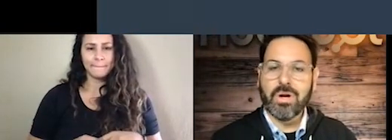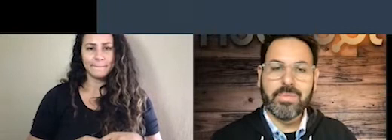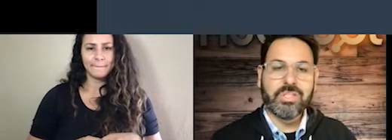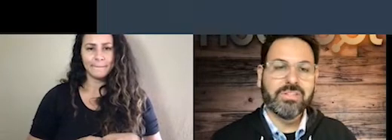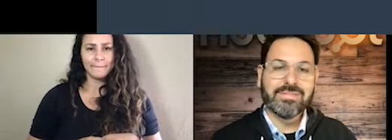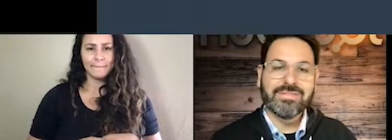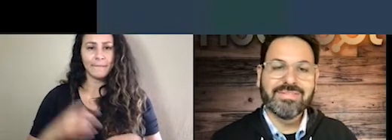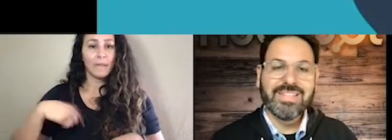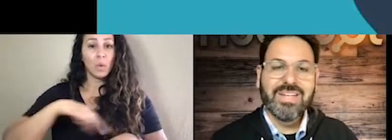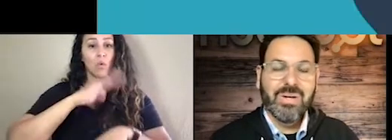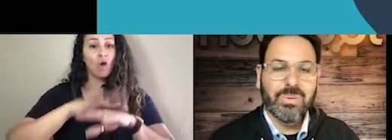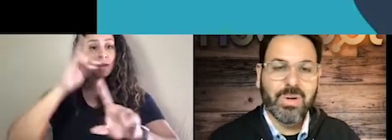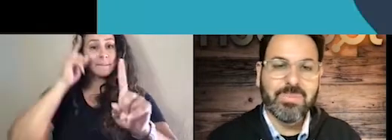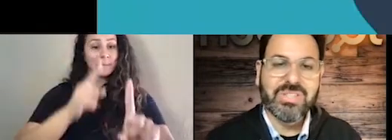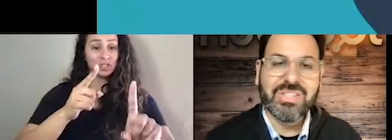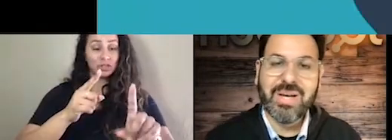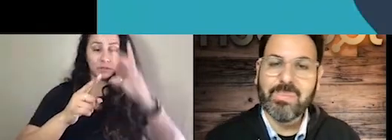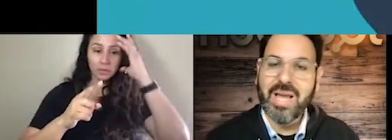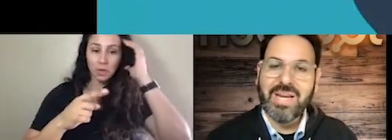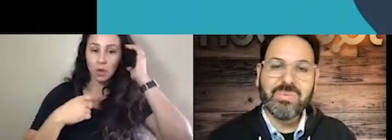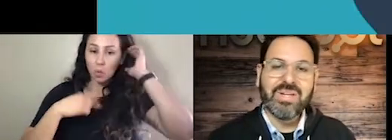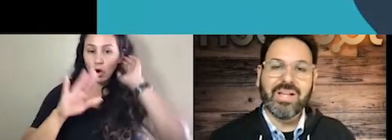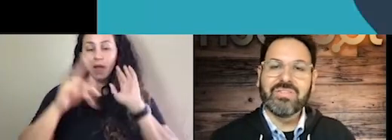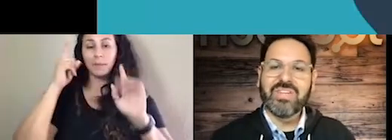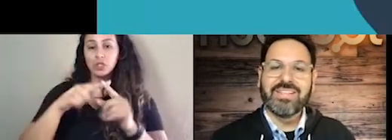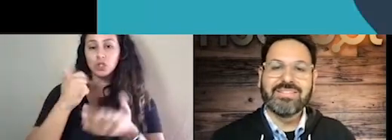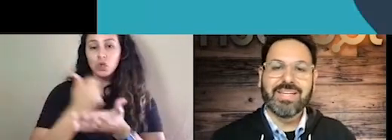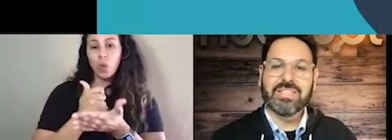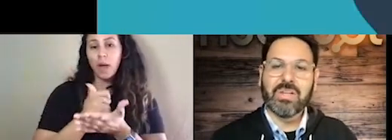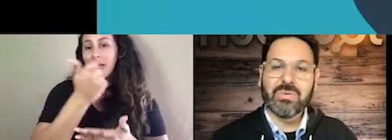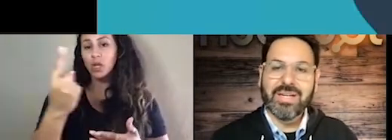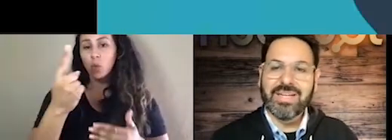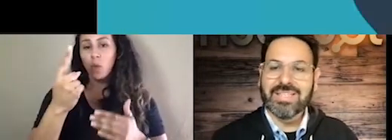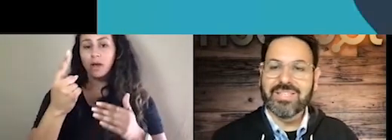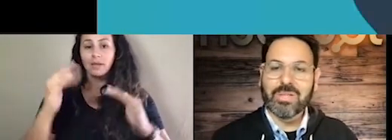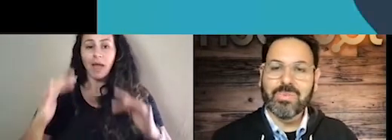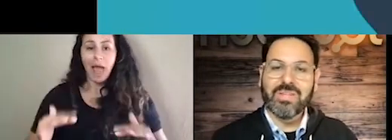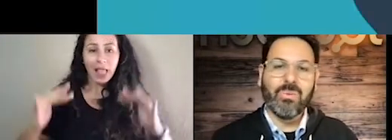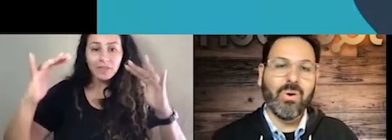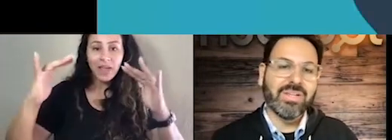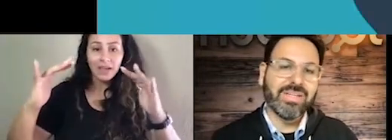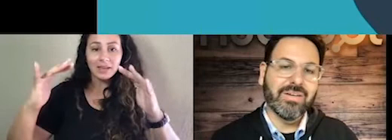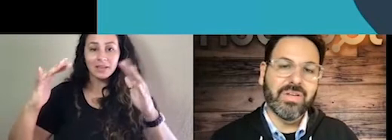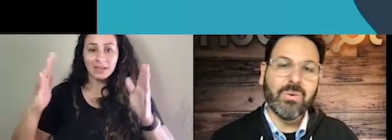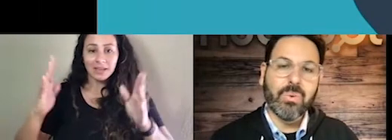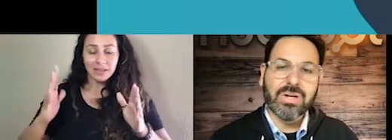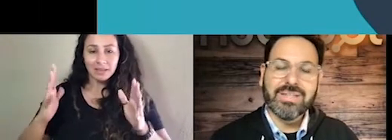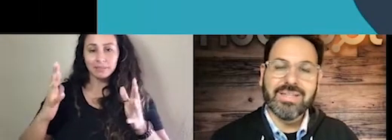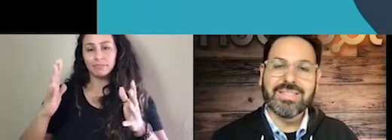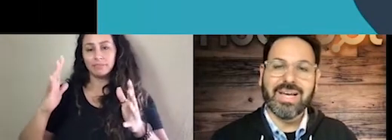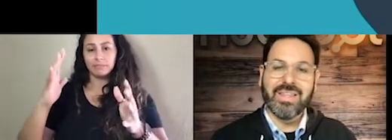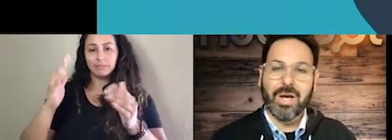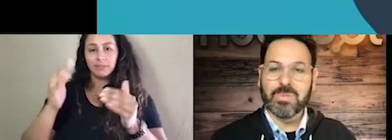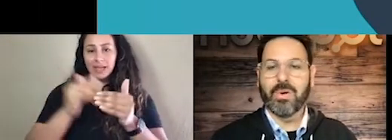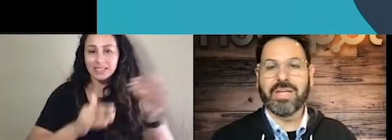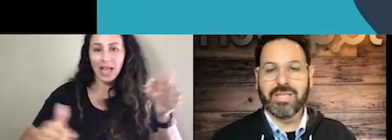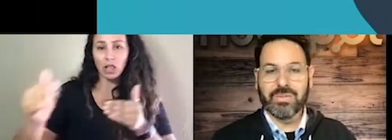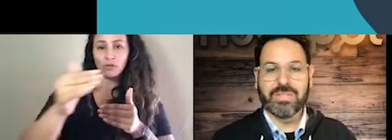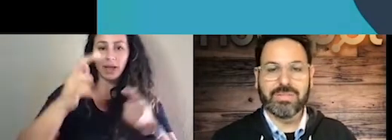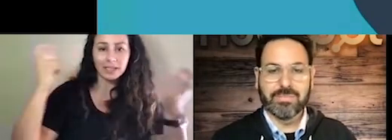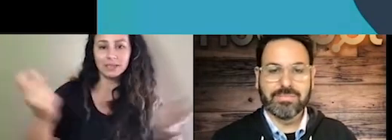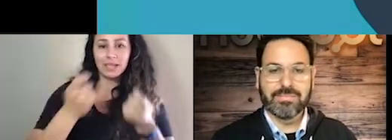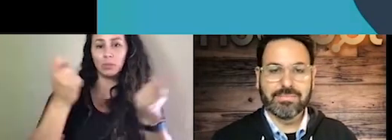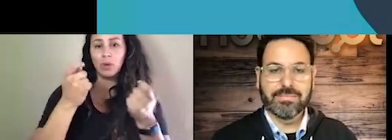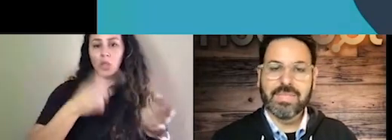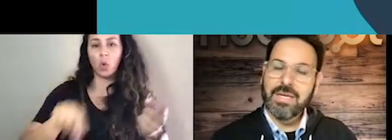We're on a mission. We're on a mission to help anyone elevate, accelerate, and celebrate the quality of their work inside the HubSpot